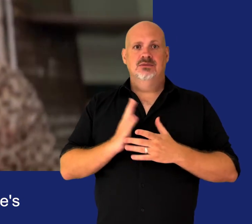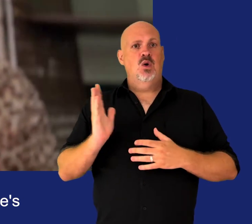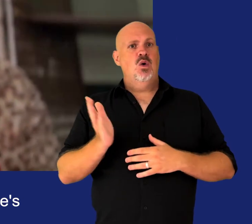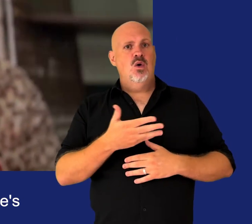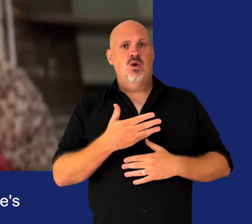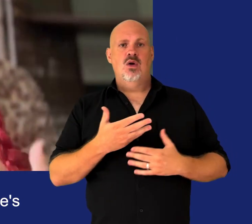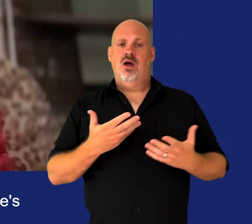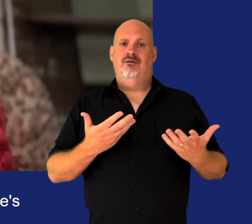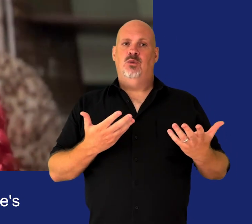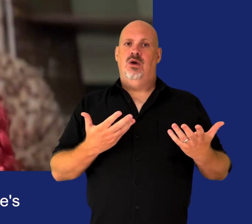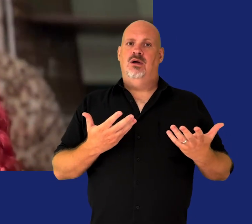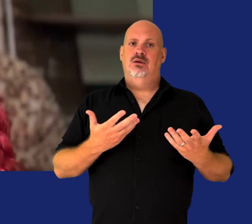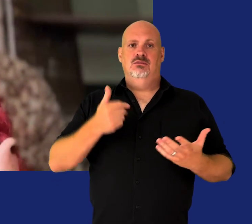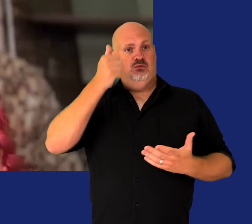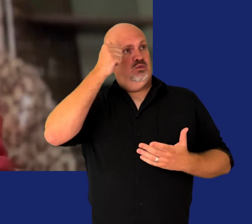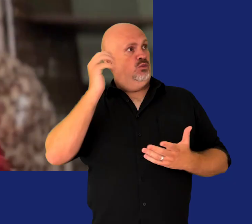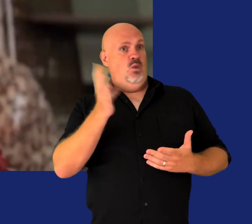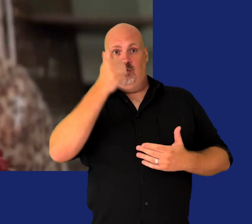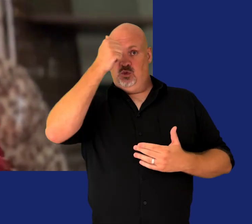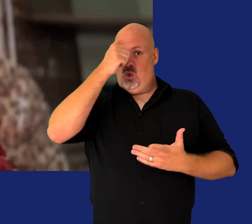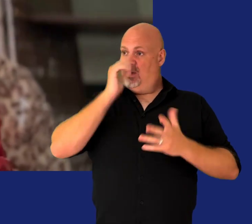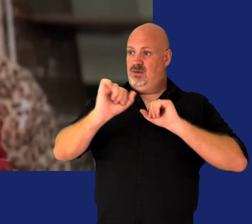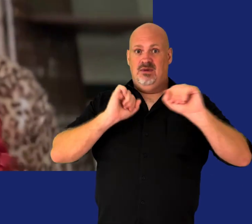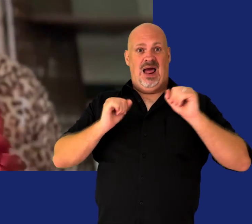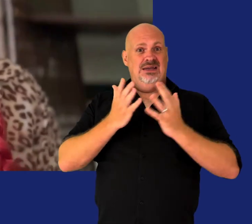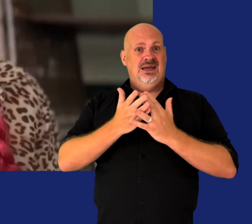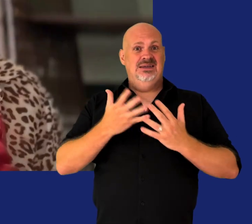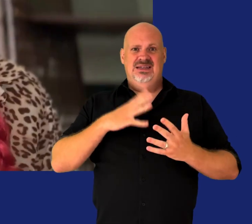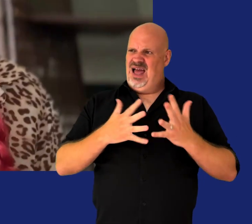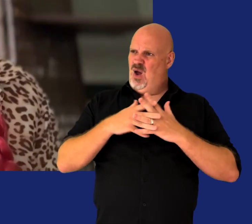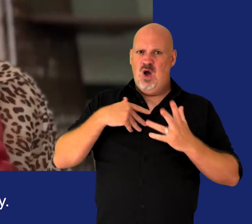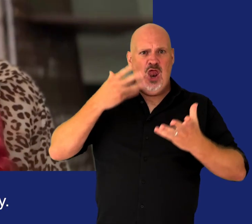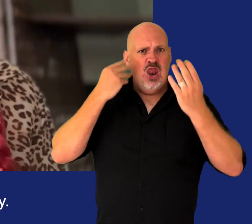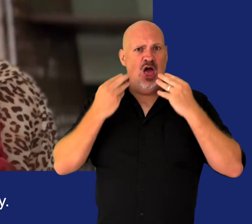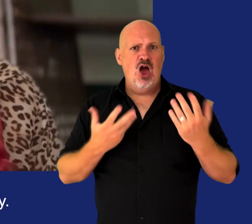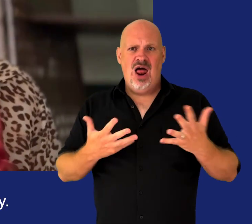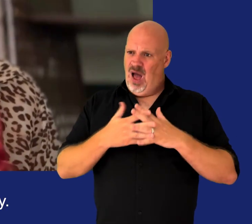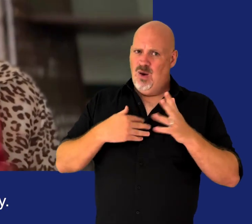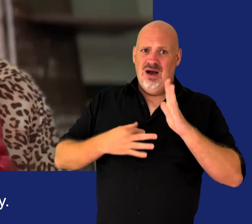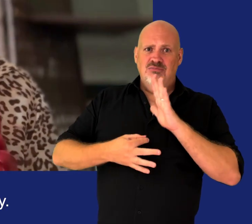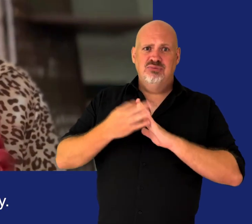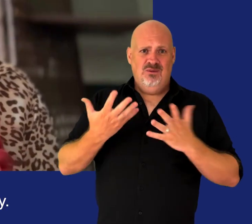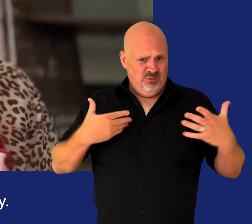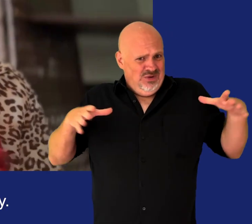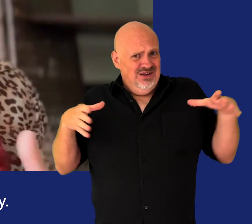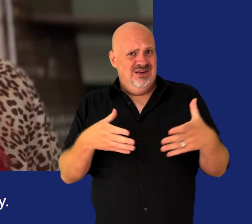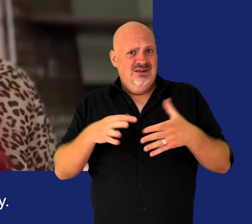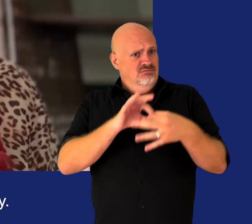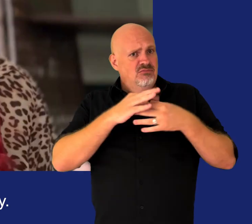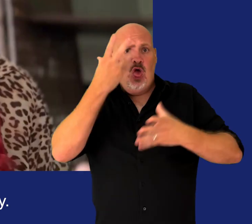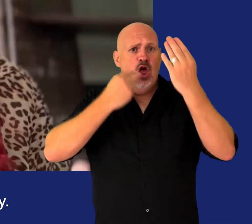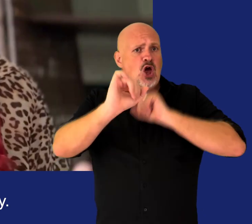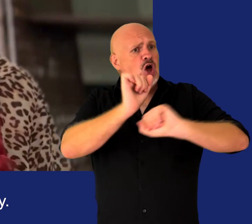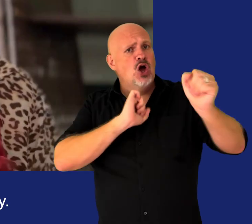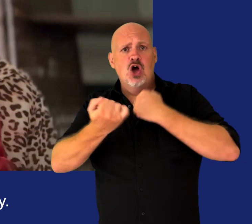being honest. Not everyone's going to know about everyone's access needs. How can I learn? How can I improve? Then we can do that